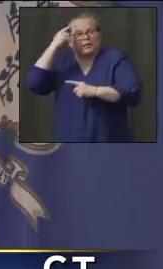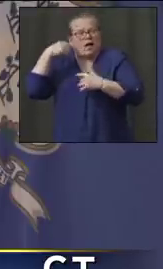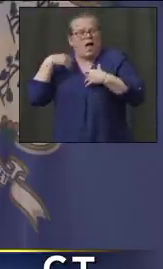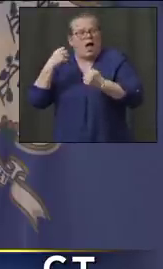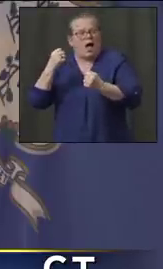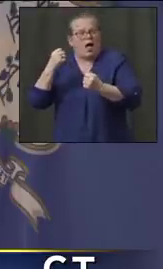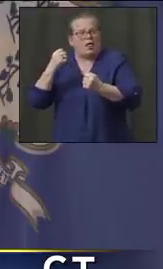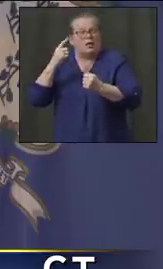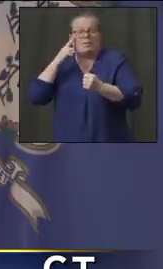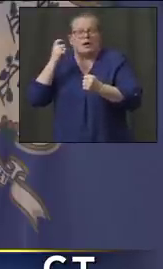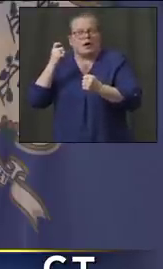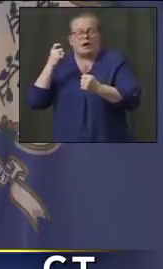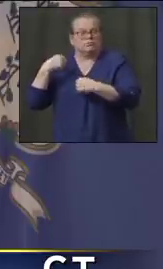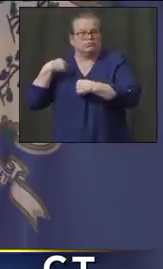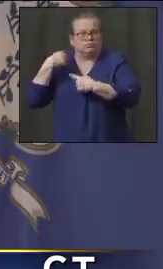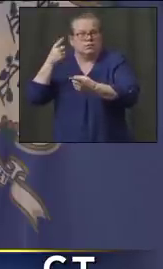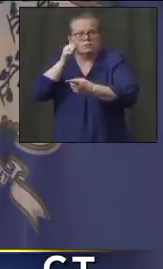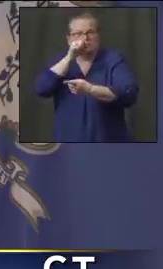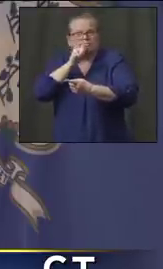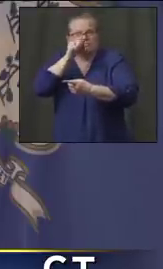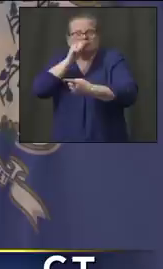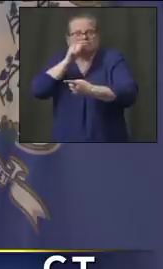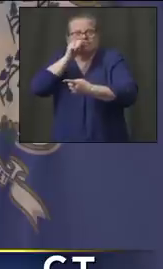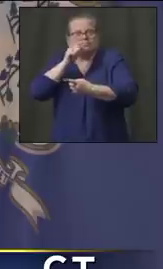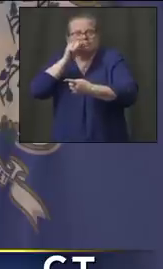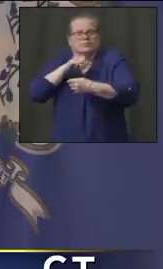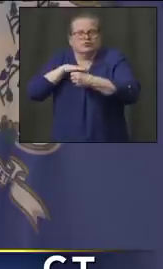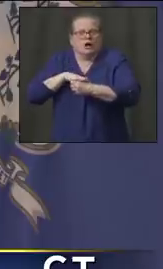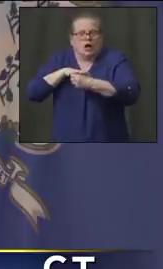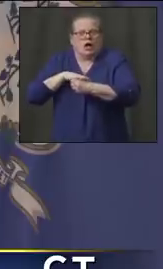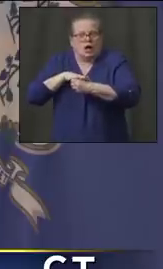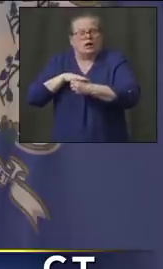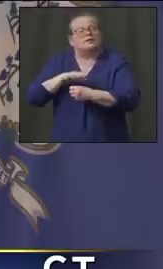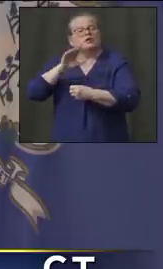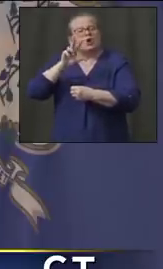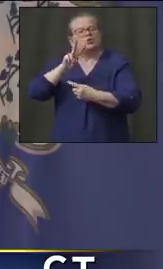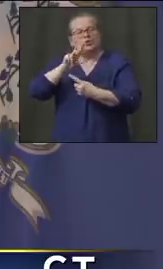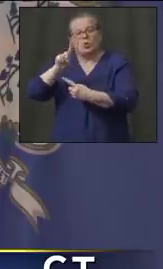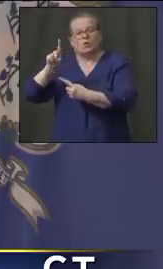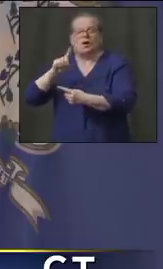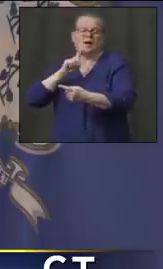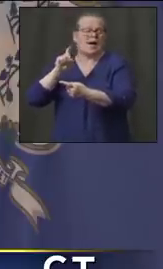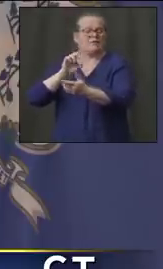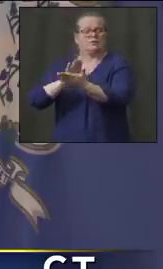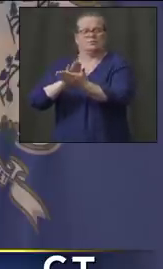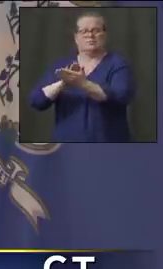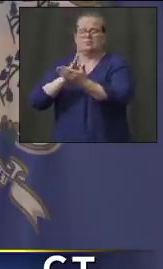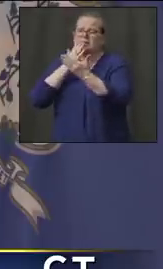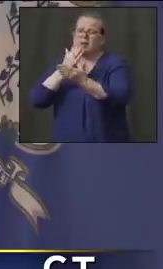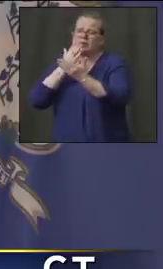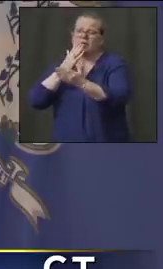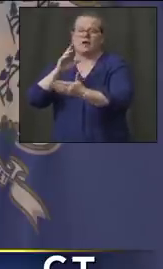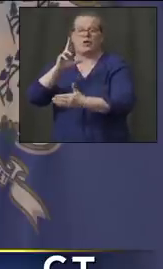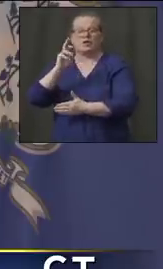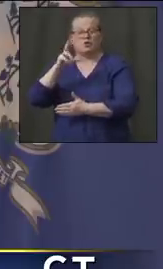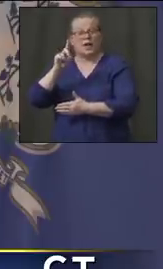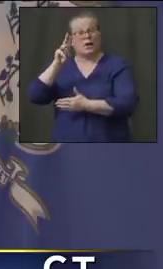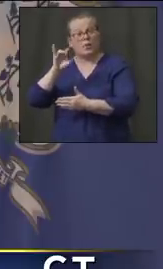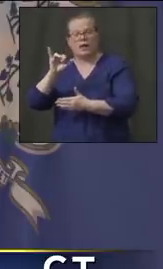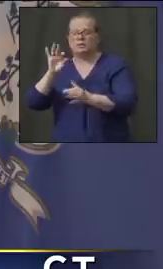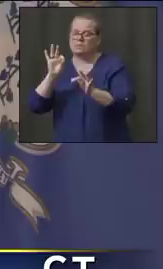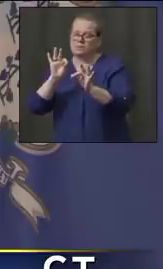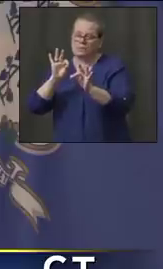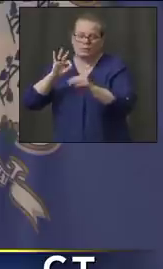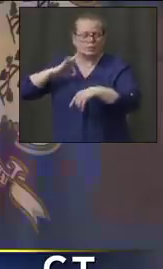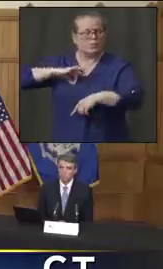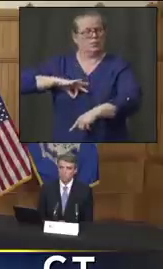And that's part of what 211 does as well. It's really an amazing resource, and I got to thank United Way every day. In